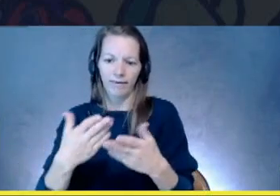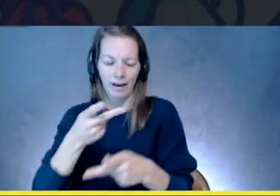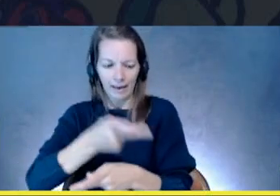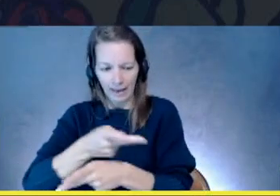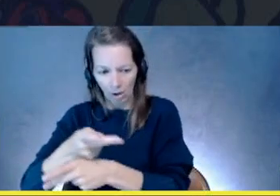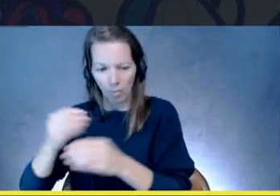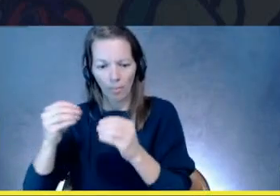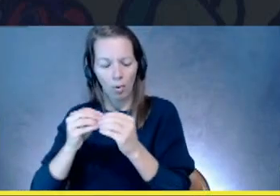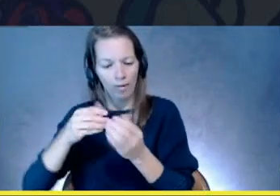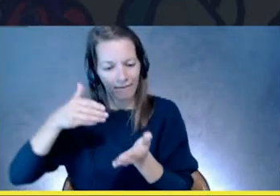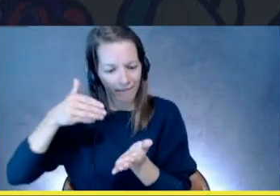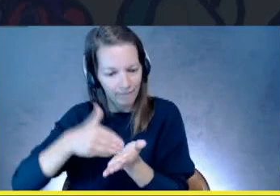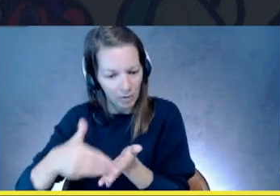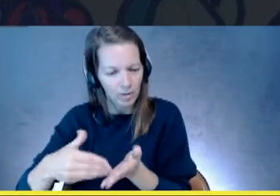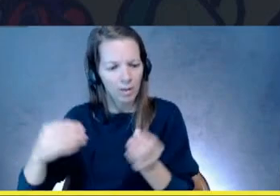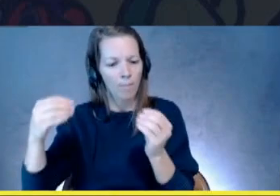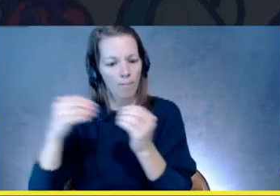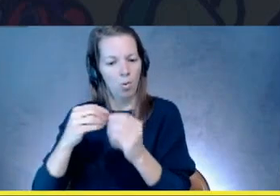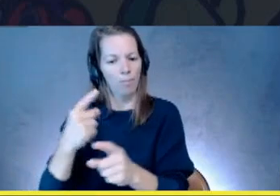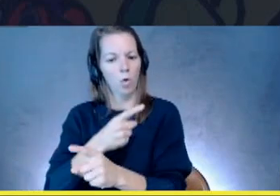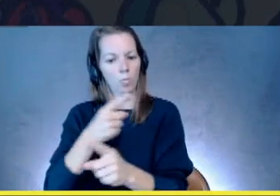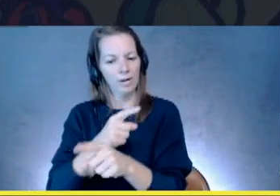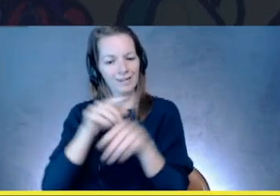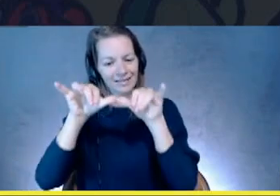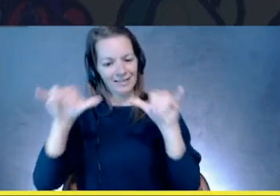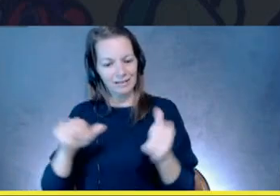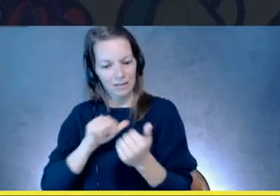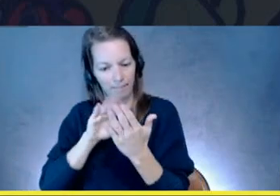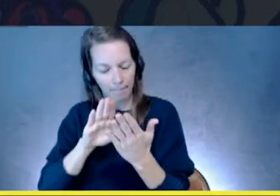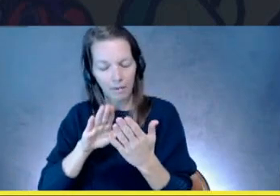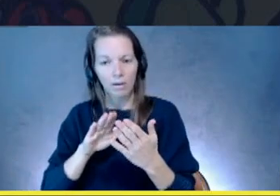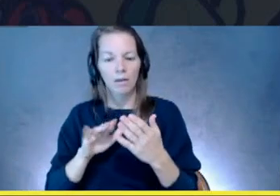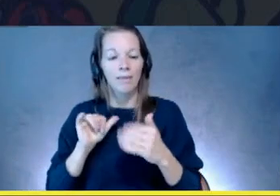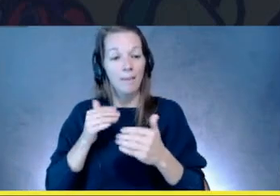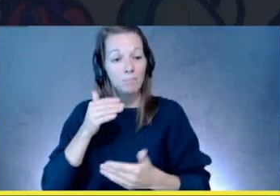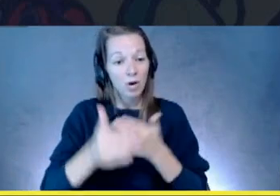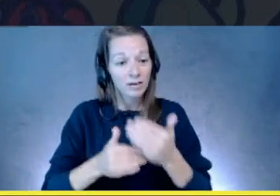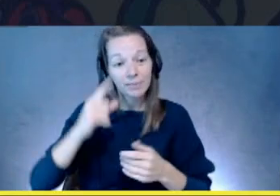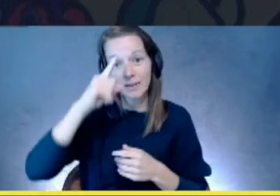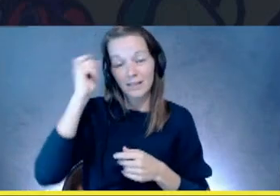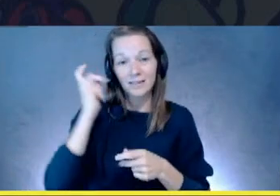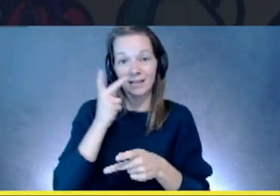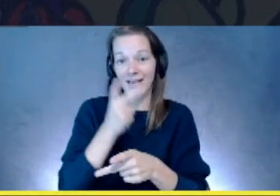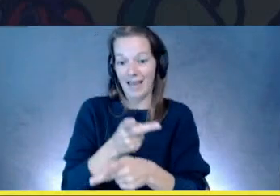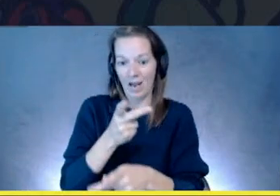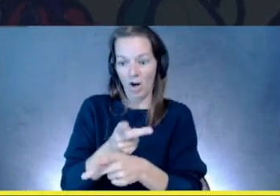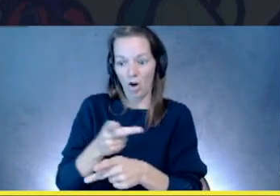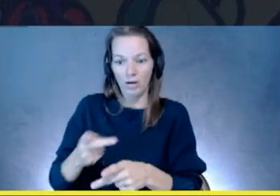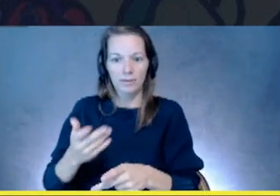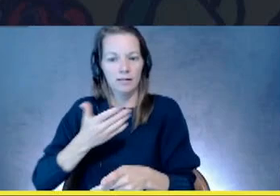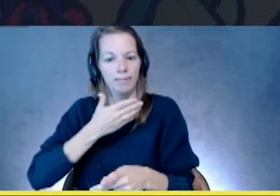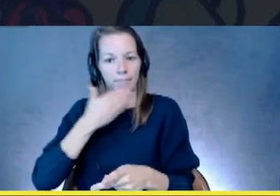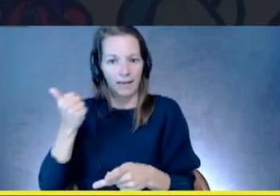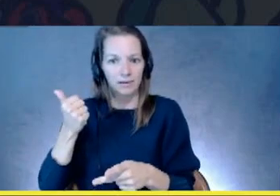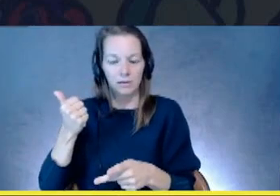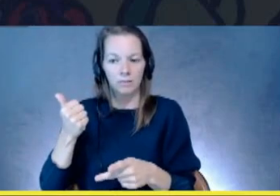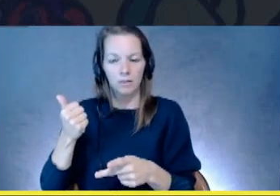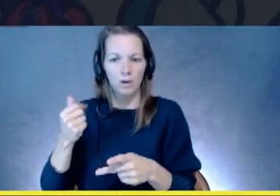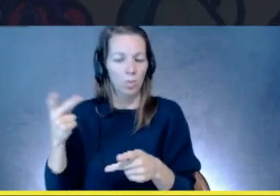more systematically in the care processes, because carers are best placed to pick up when something goes